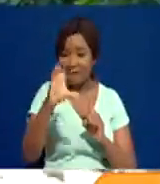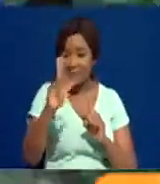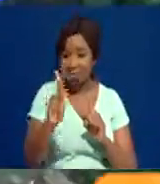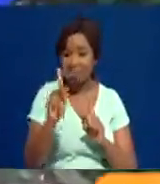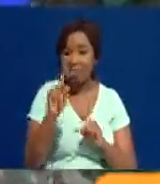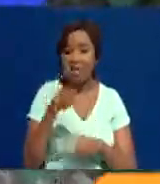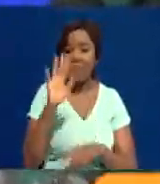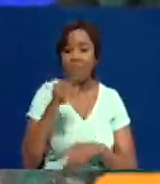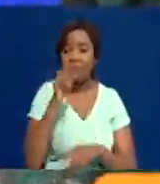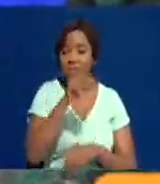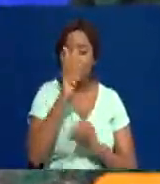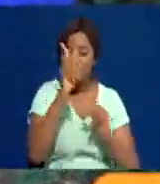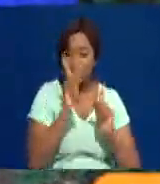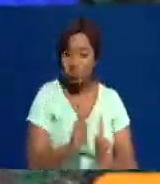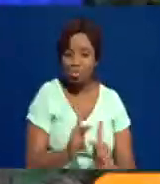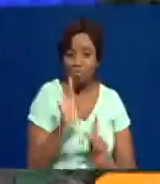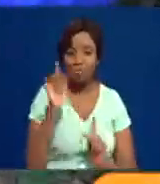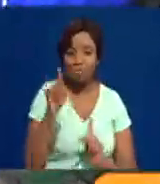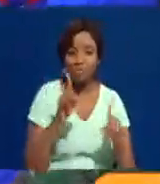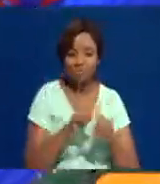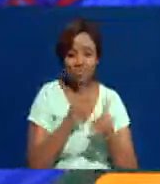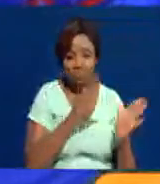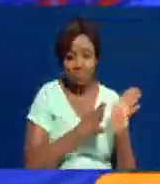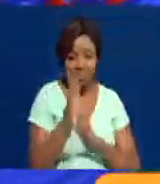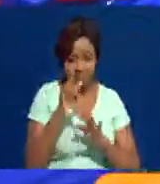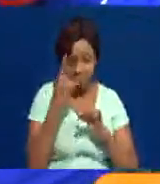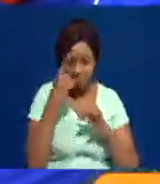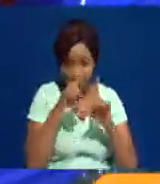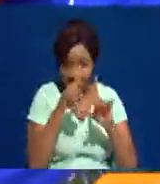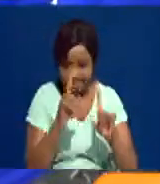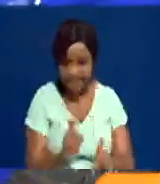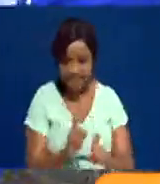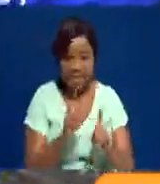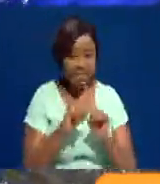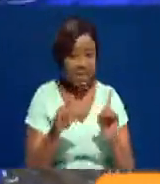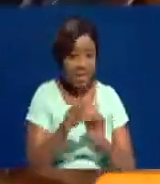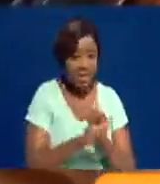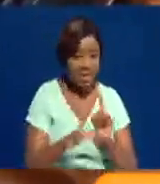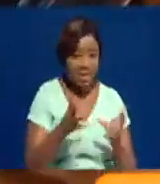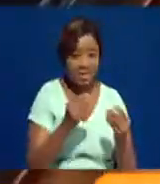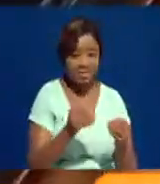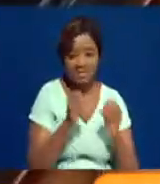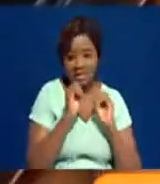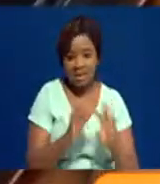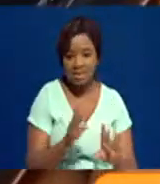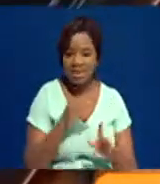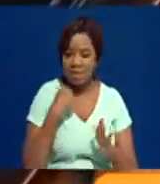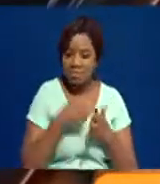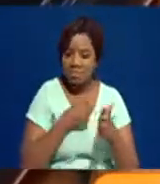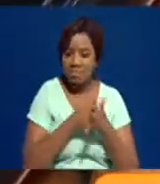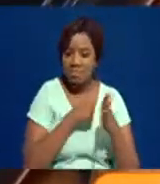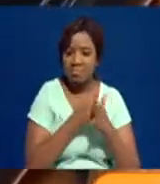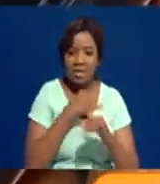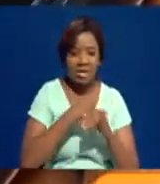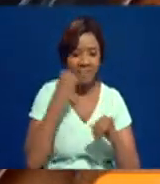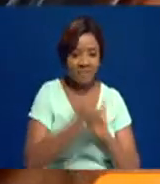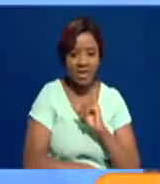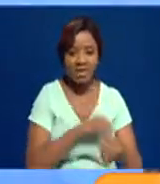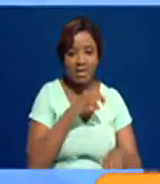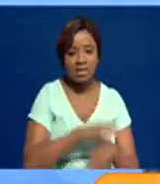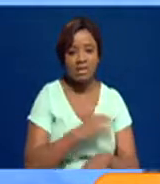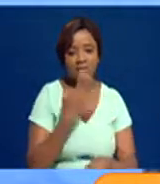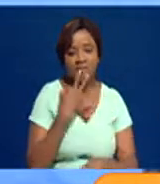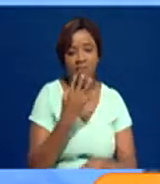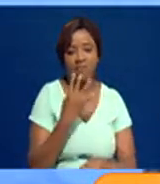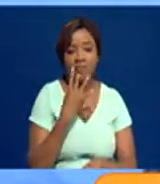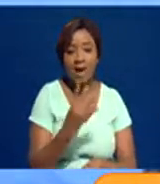is another candidate who prepared for the examinations in a challenging environment but managed to score 400 marks.